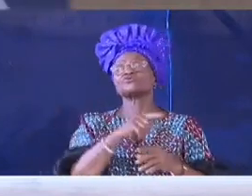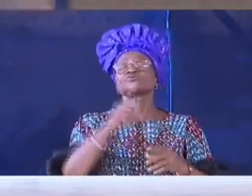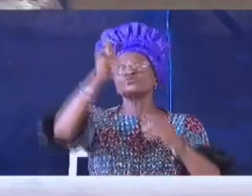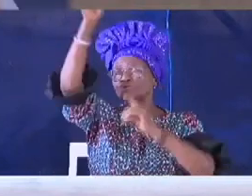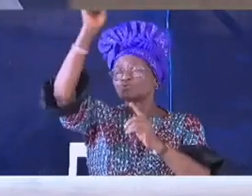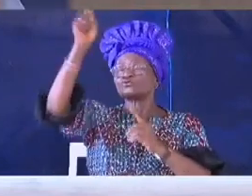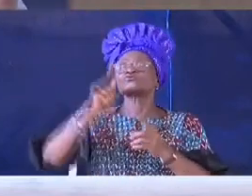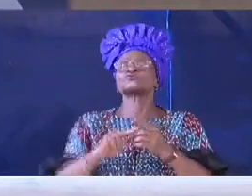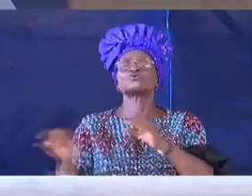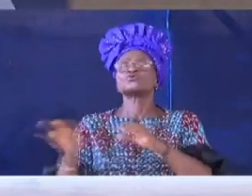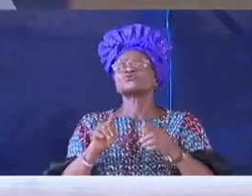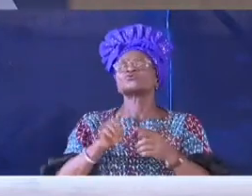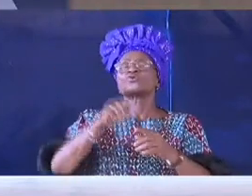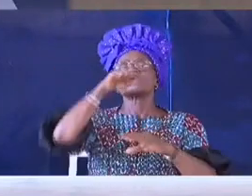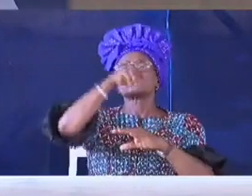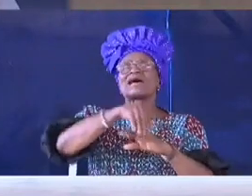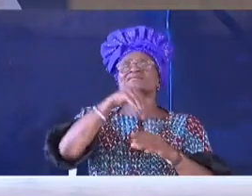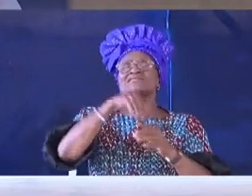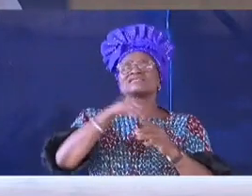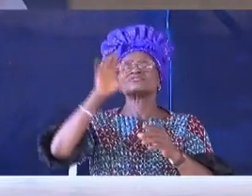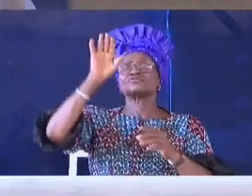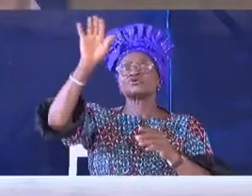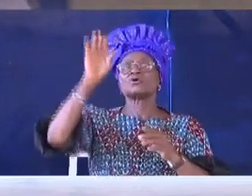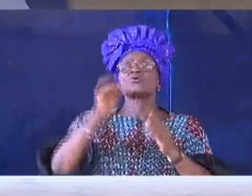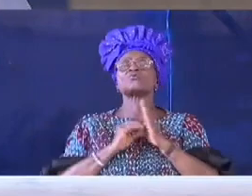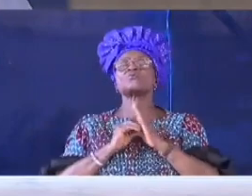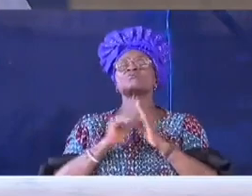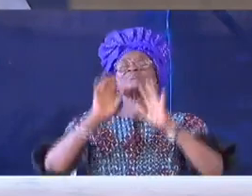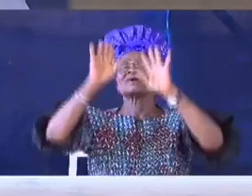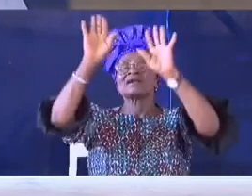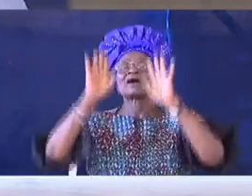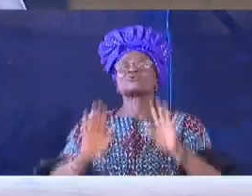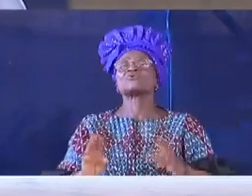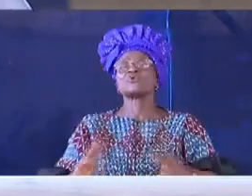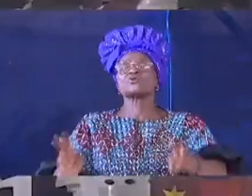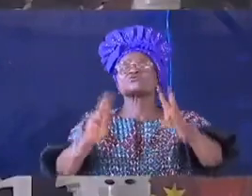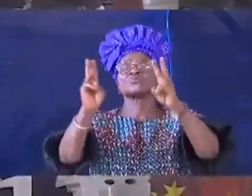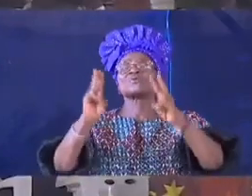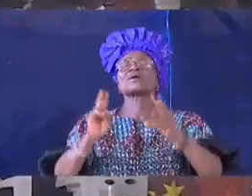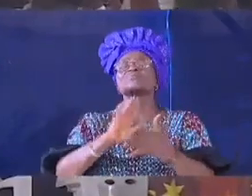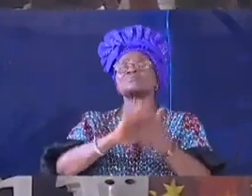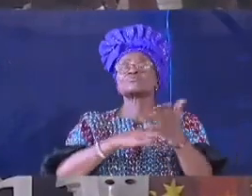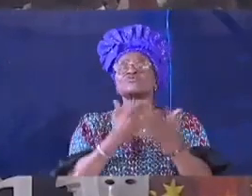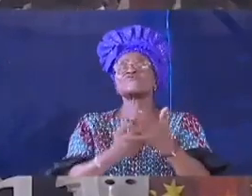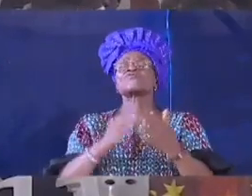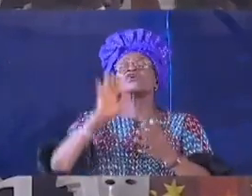Tonight, in your own miraculous way, prove your almightiness.